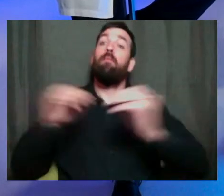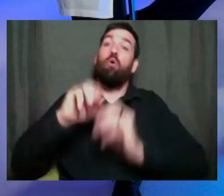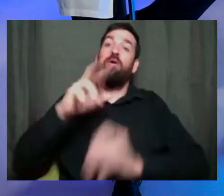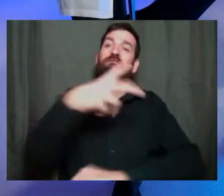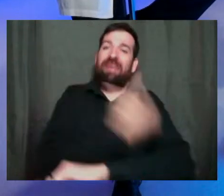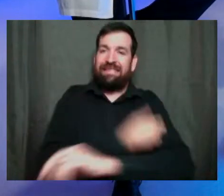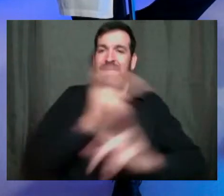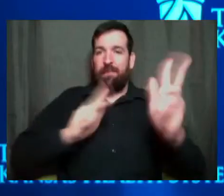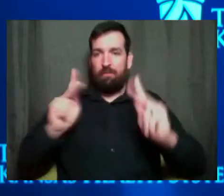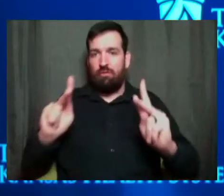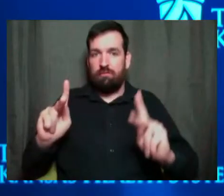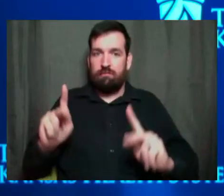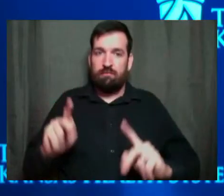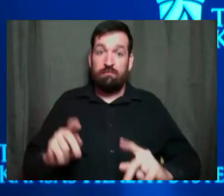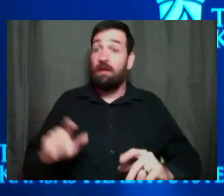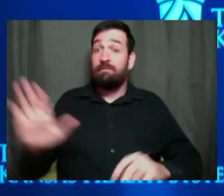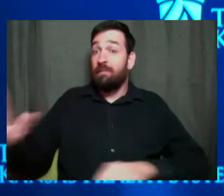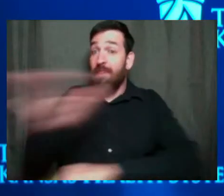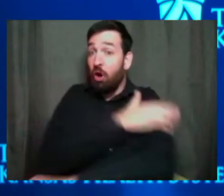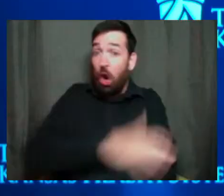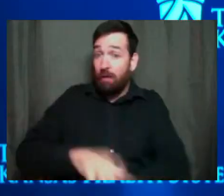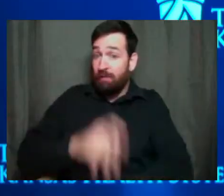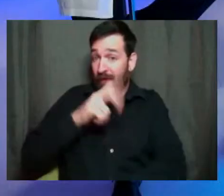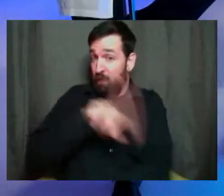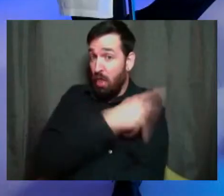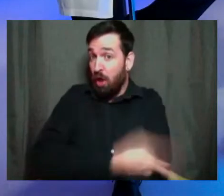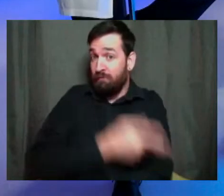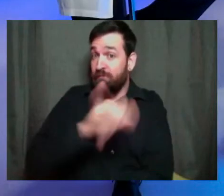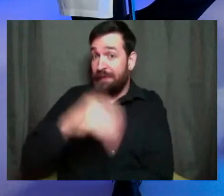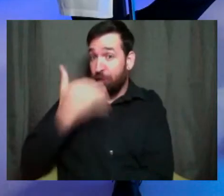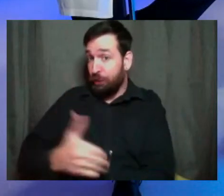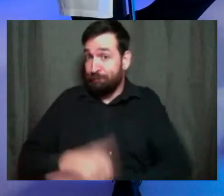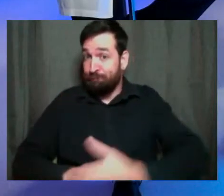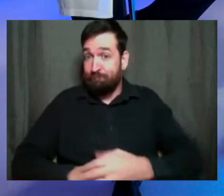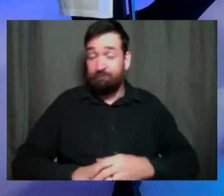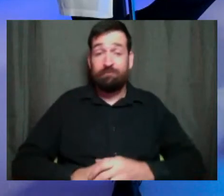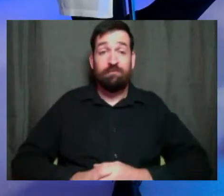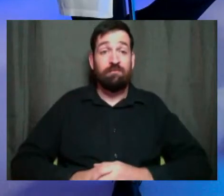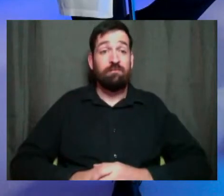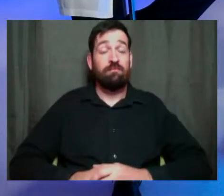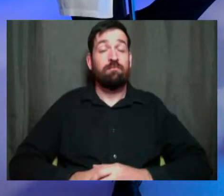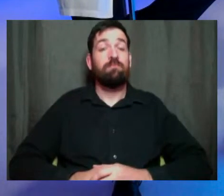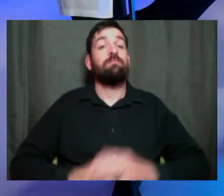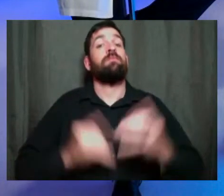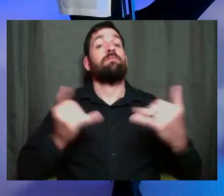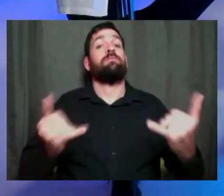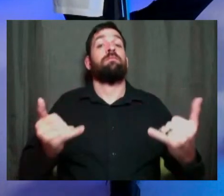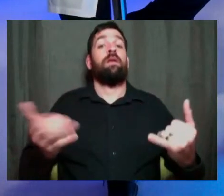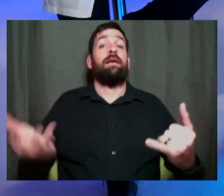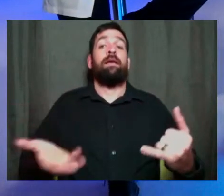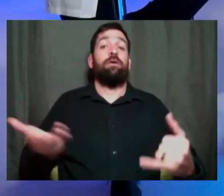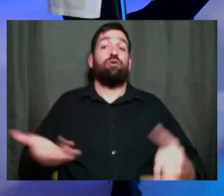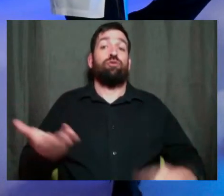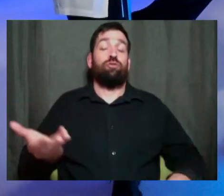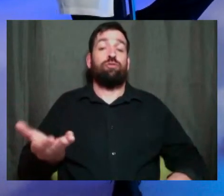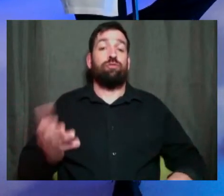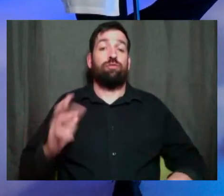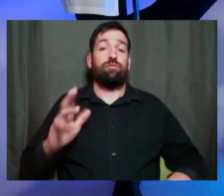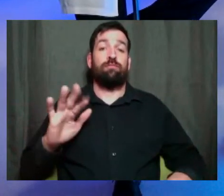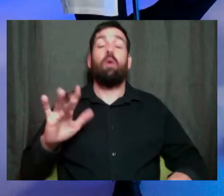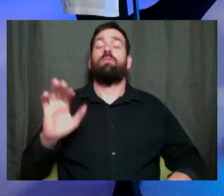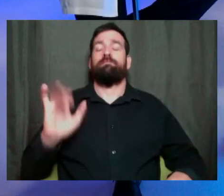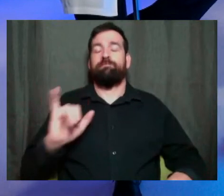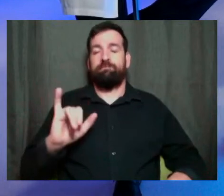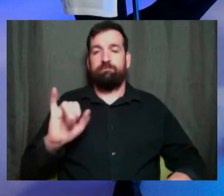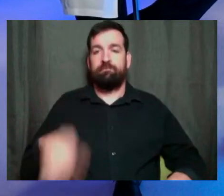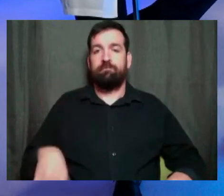say, their arms have not fallen off. That's good. Exactly, right? But now they have to go back. Okay, so here is the question. Oh, Maggie